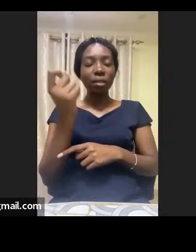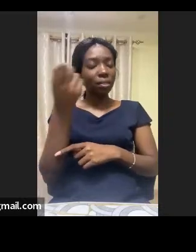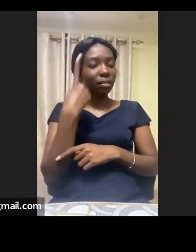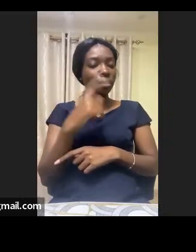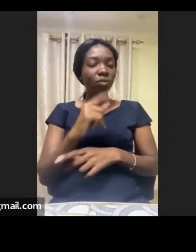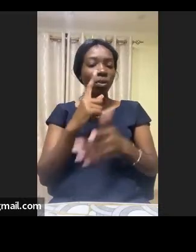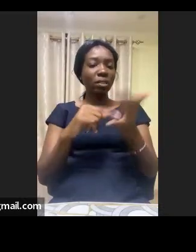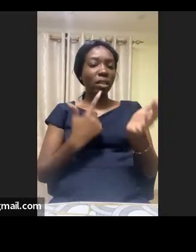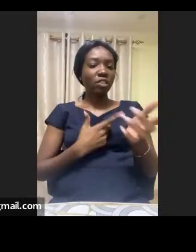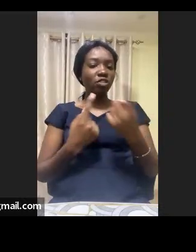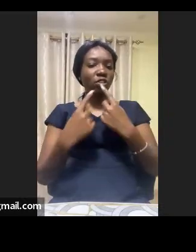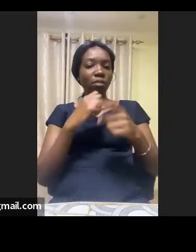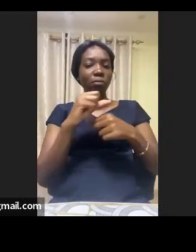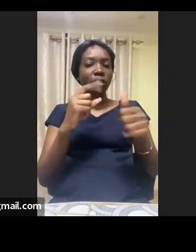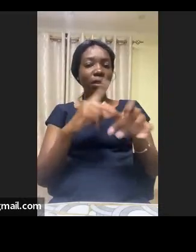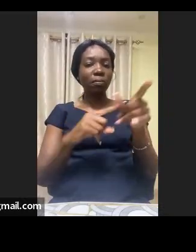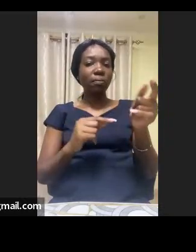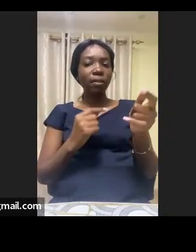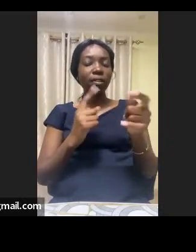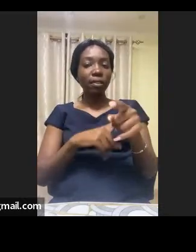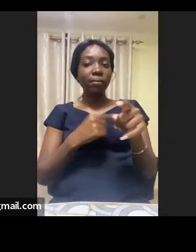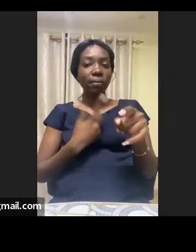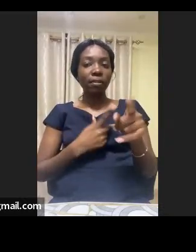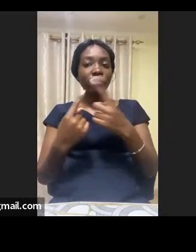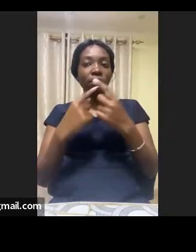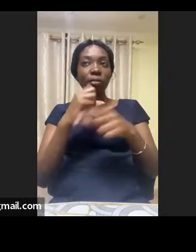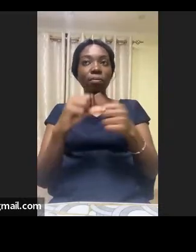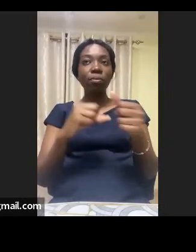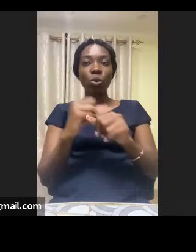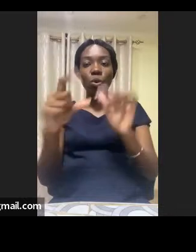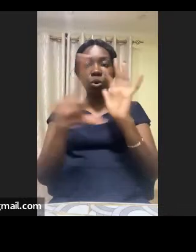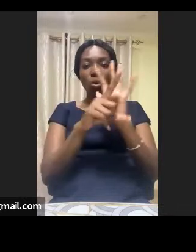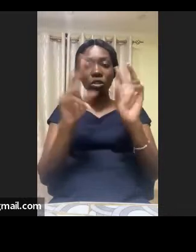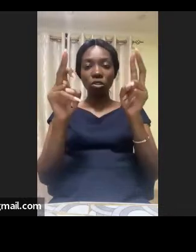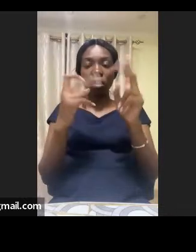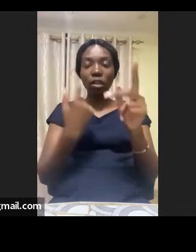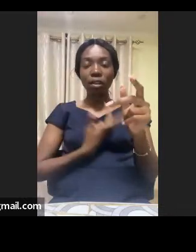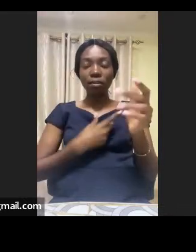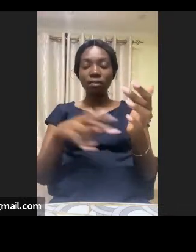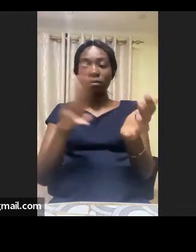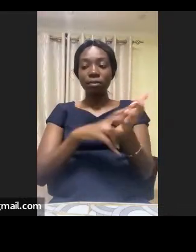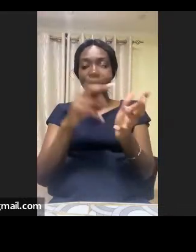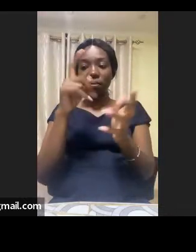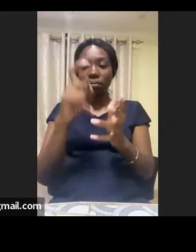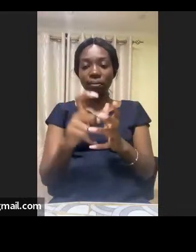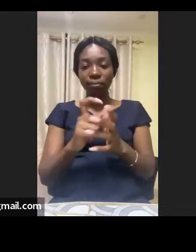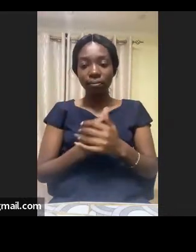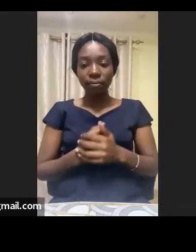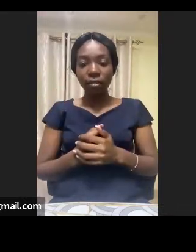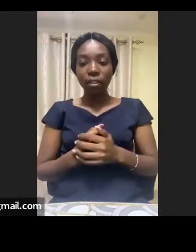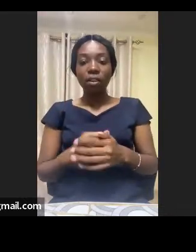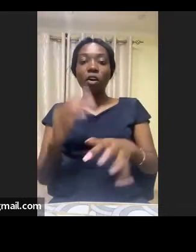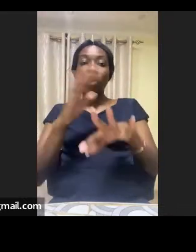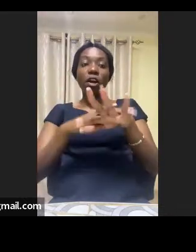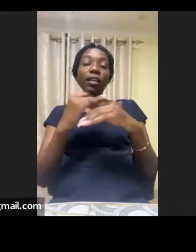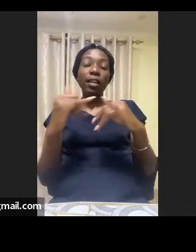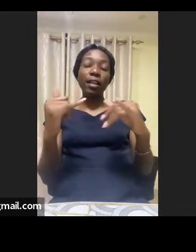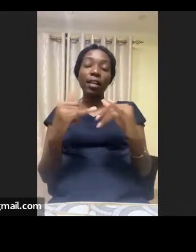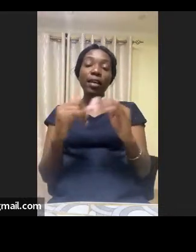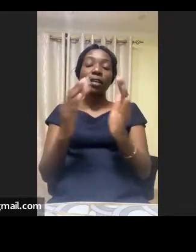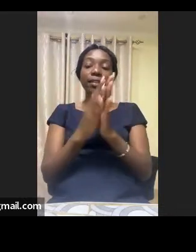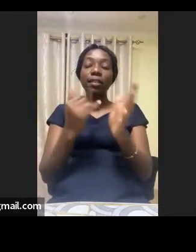you're dealing with some of these legal matters, and it's important that you sign them up for this session. It's a virtual session, so you can join us from